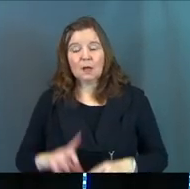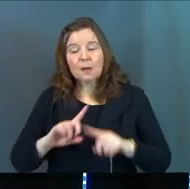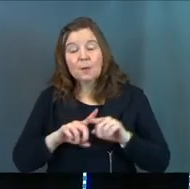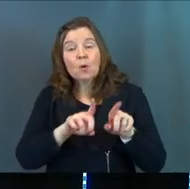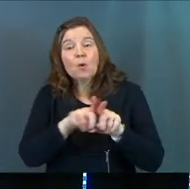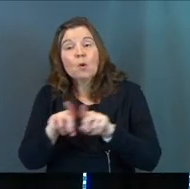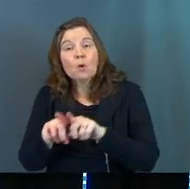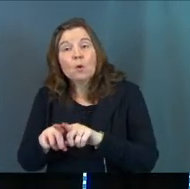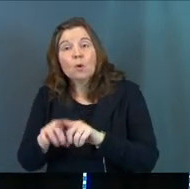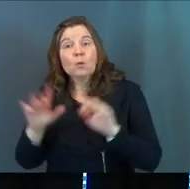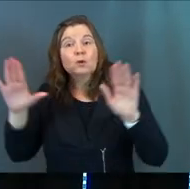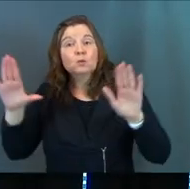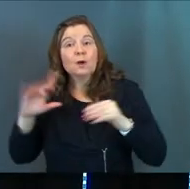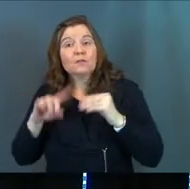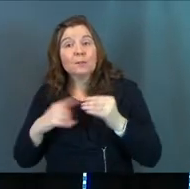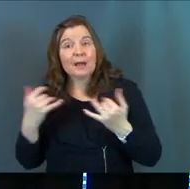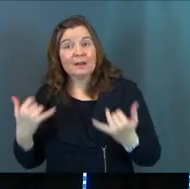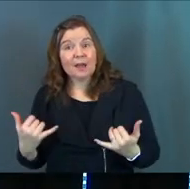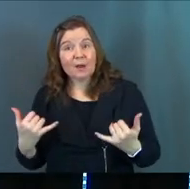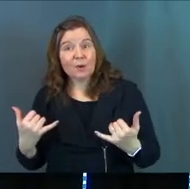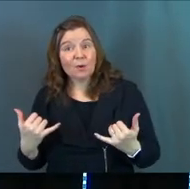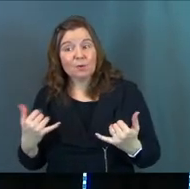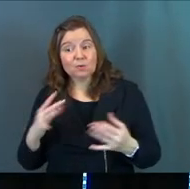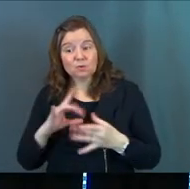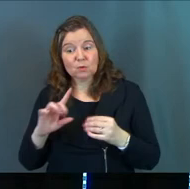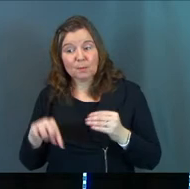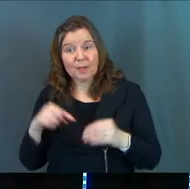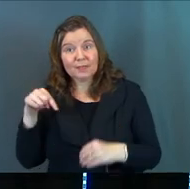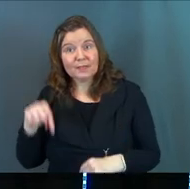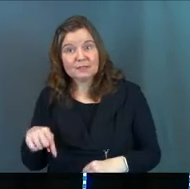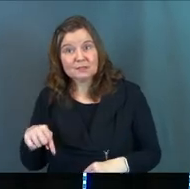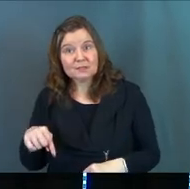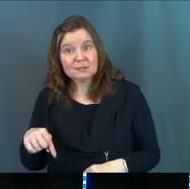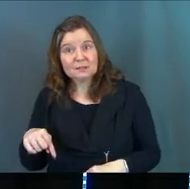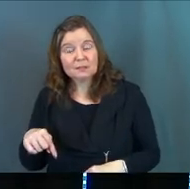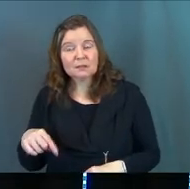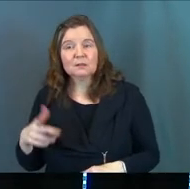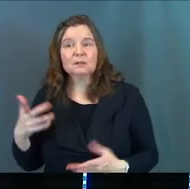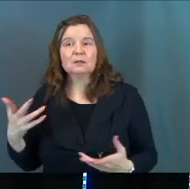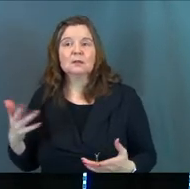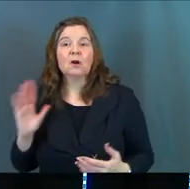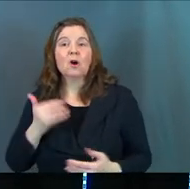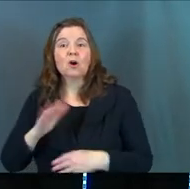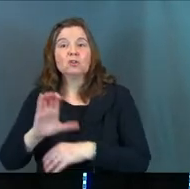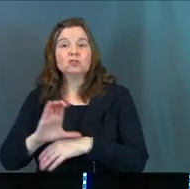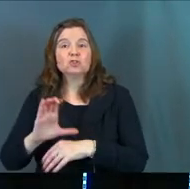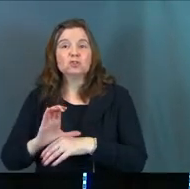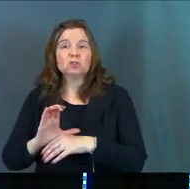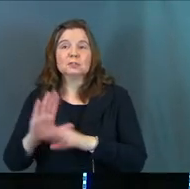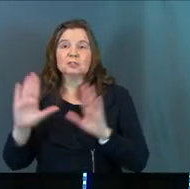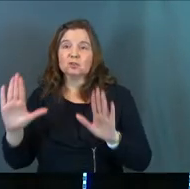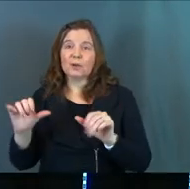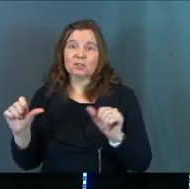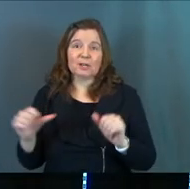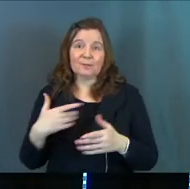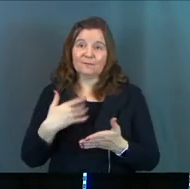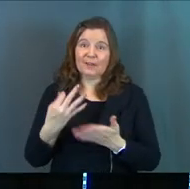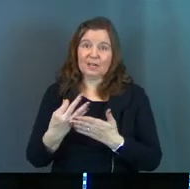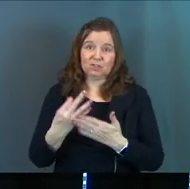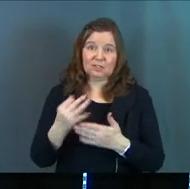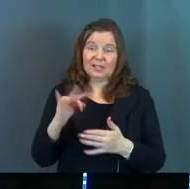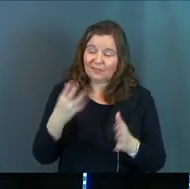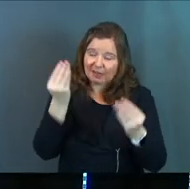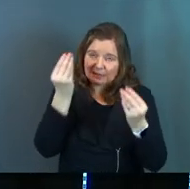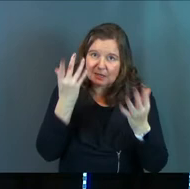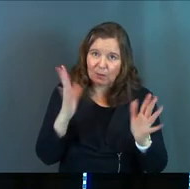But also, what's wonderful about now to talk about this is our church is in great shape financially,